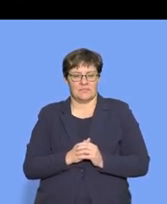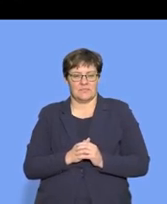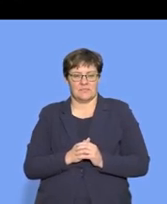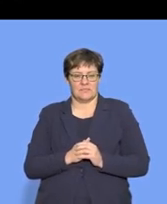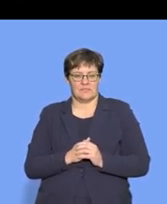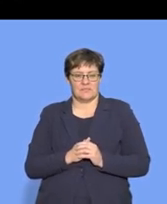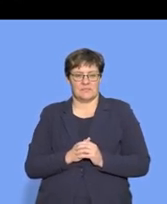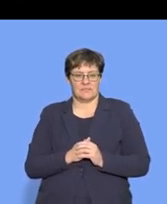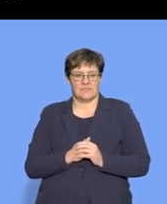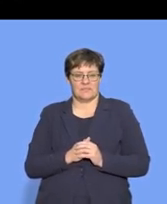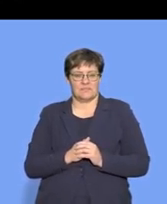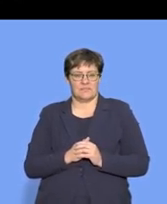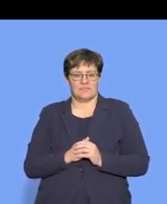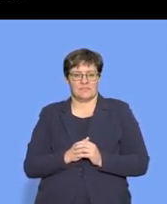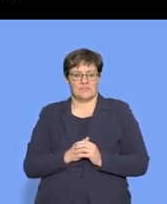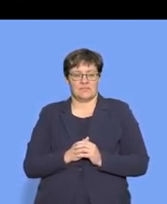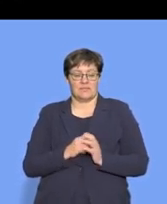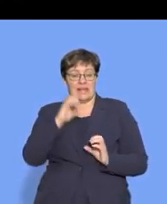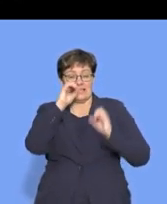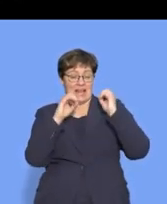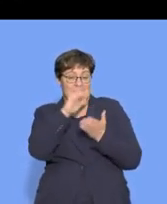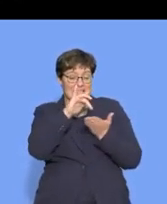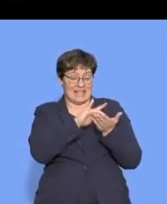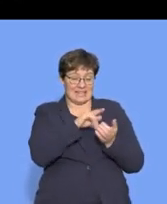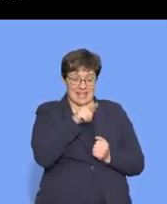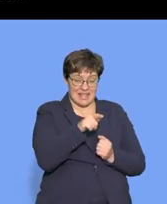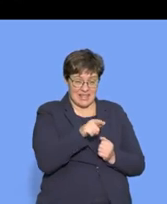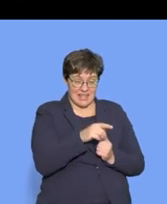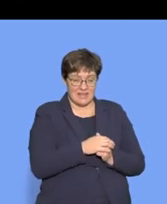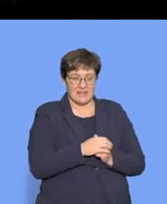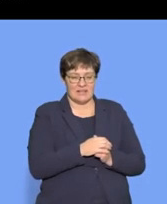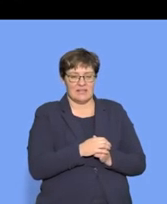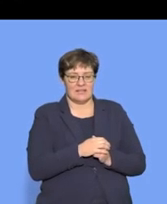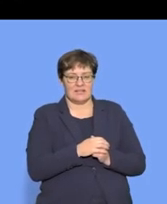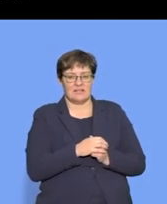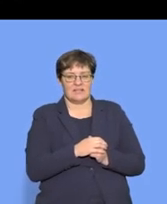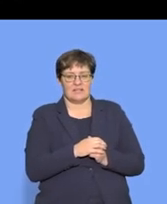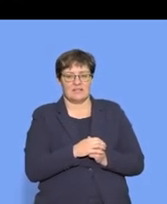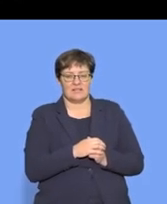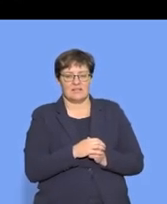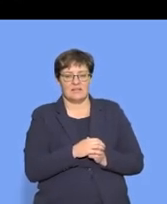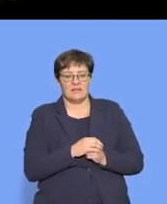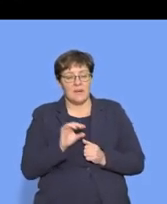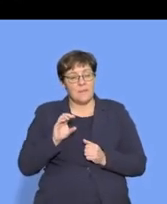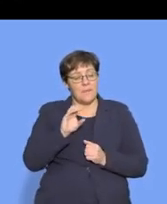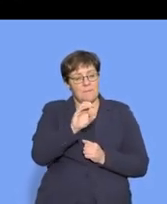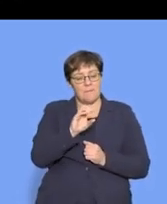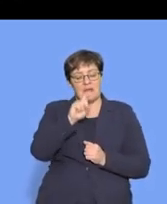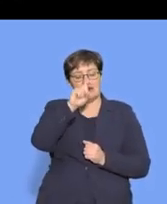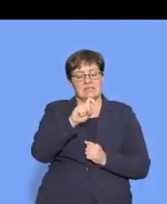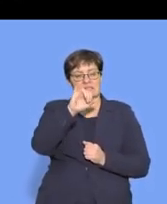Then, these big cells in the center, there is a patch of